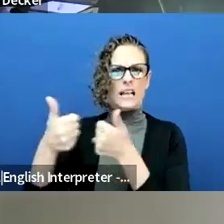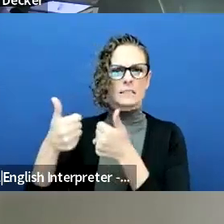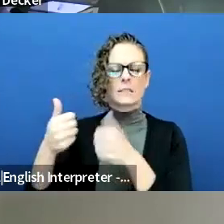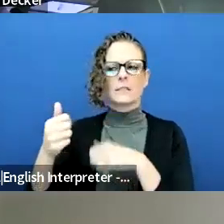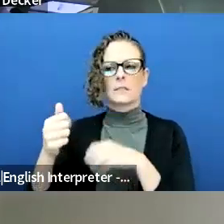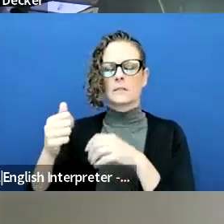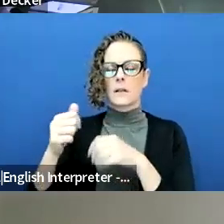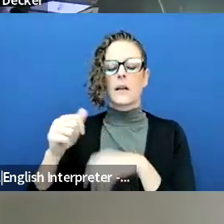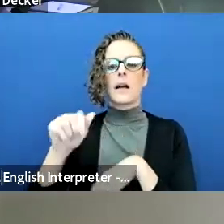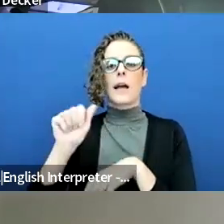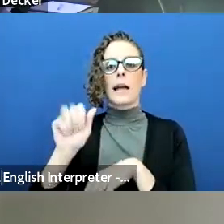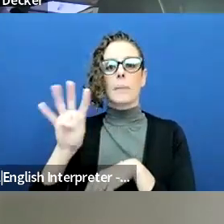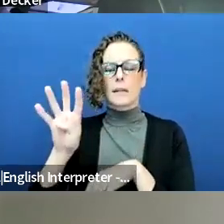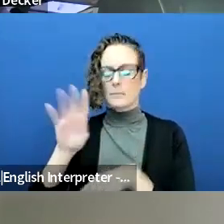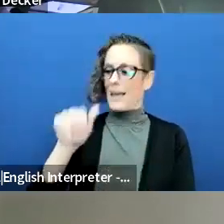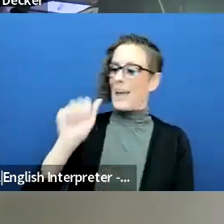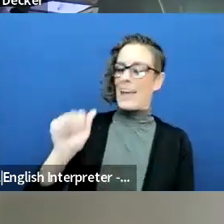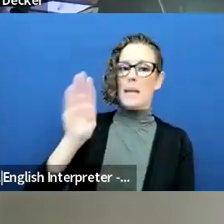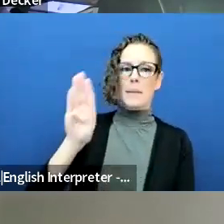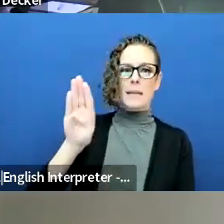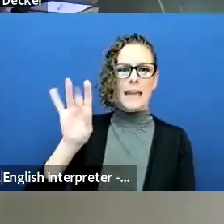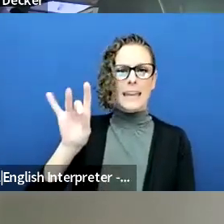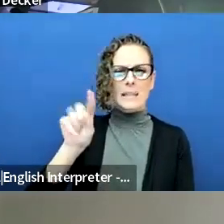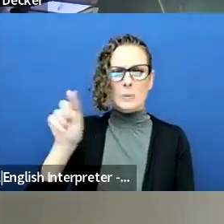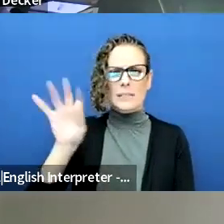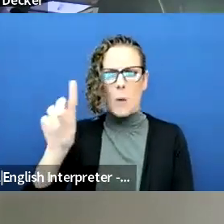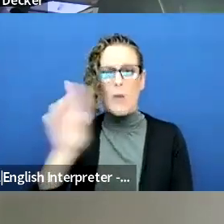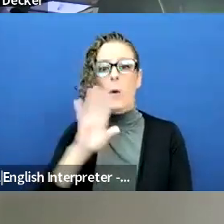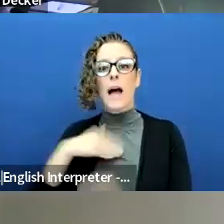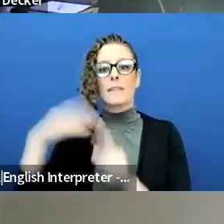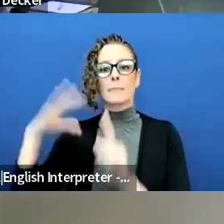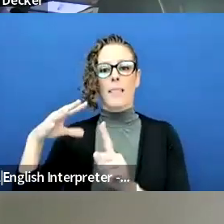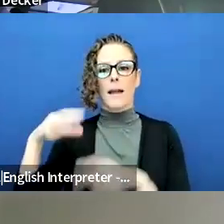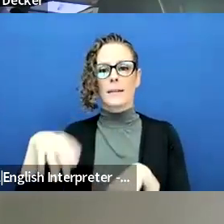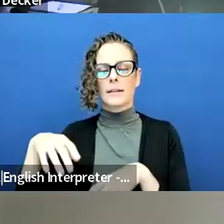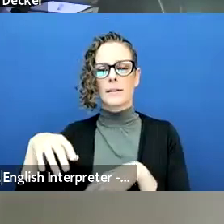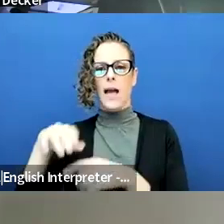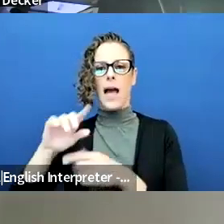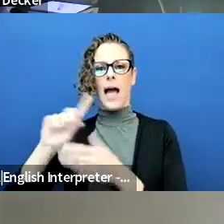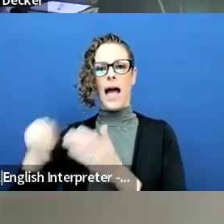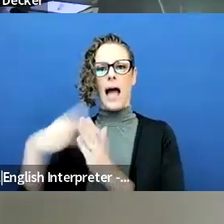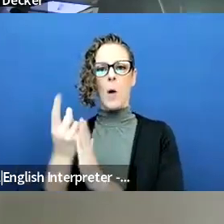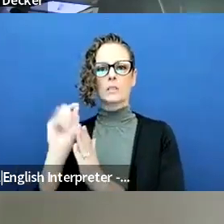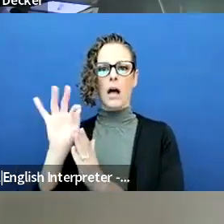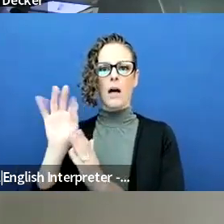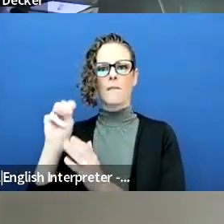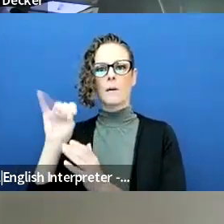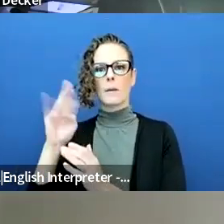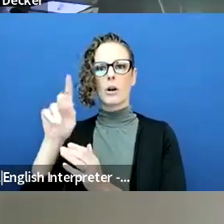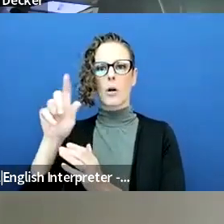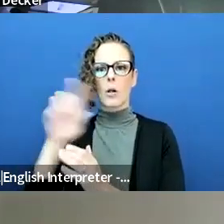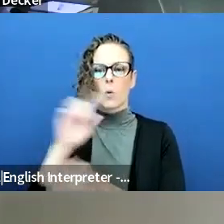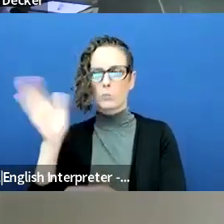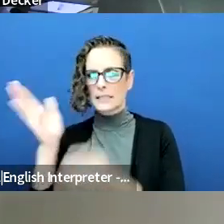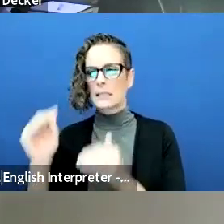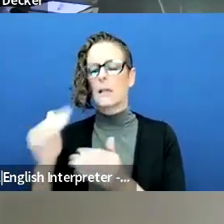We have a spotlight. So Ours Miracle is going to present today. And we have some updates